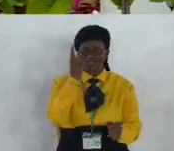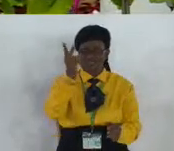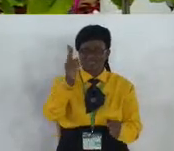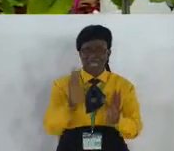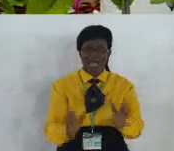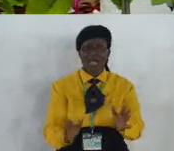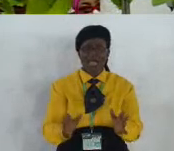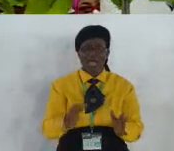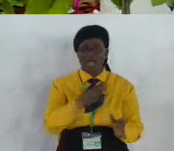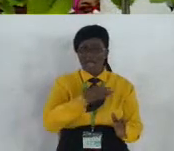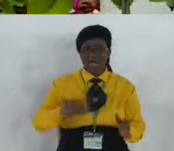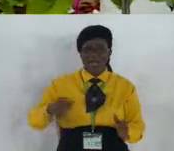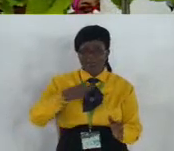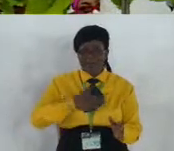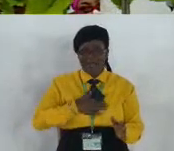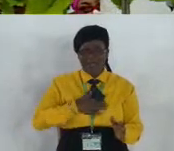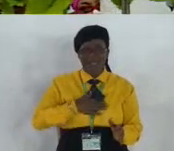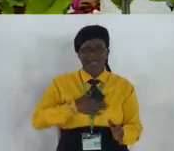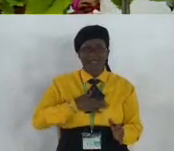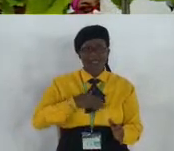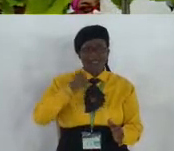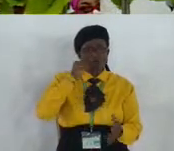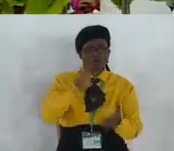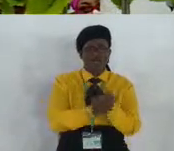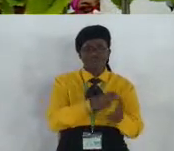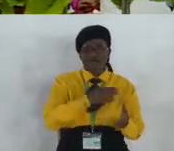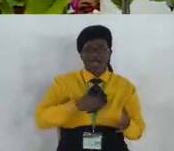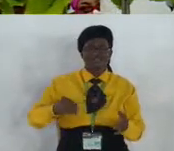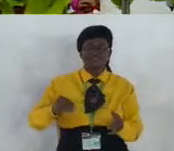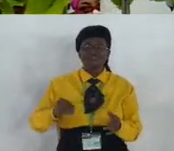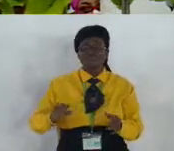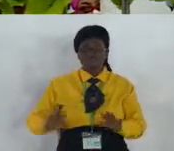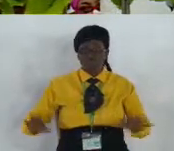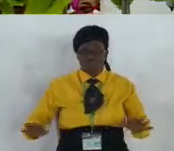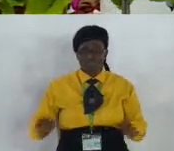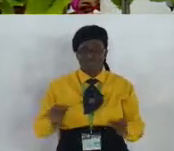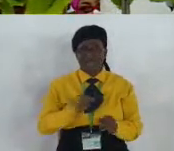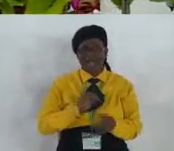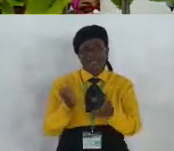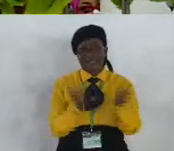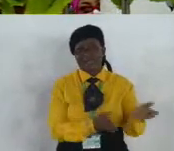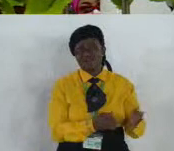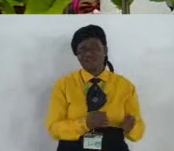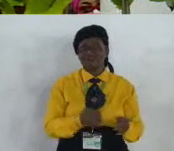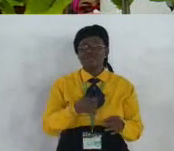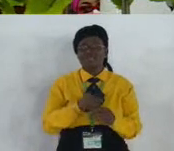my wife and children that I left behind in Ilorin, they were about to come and join me.